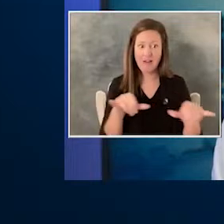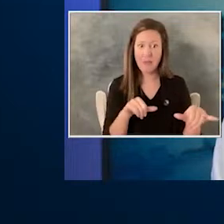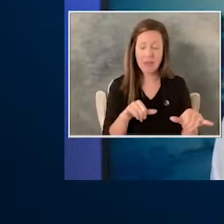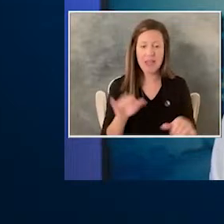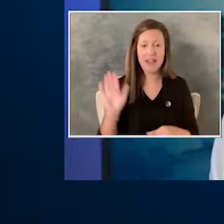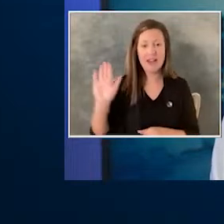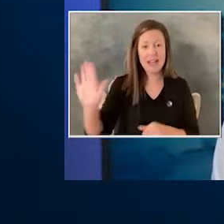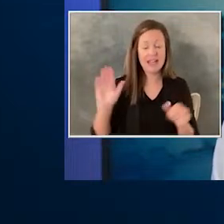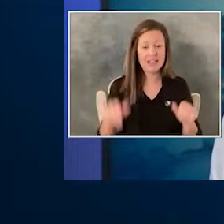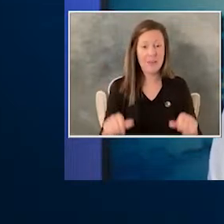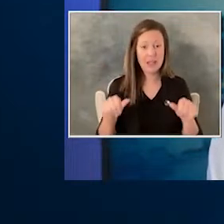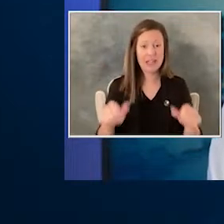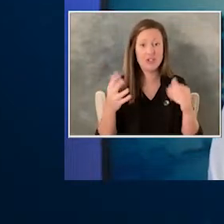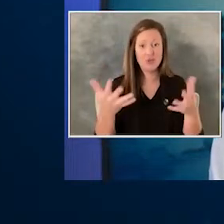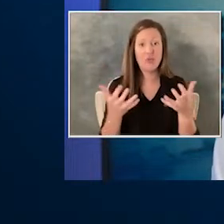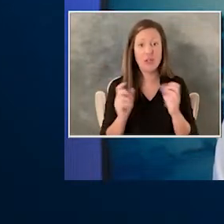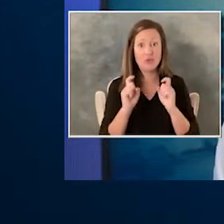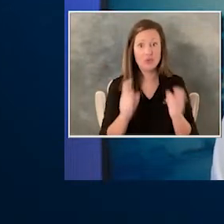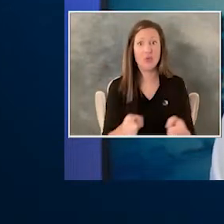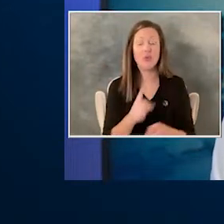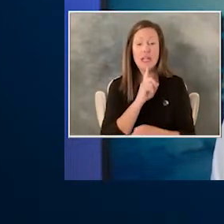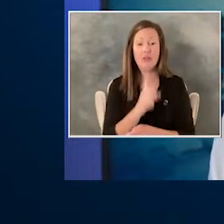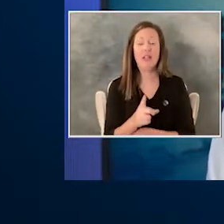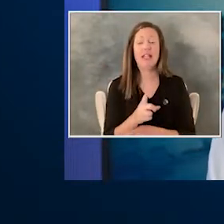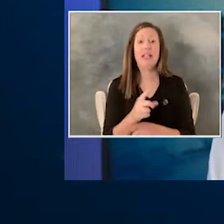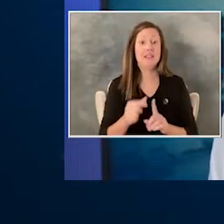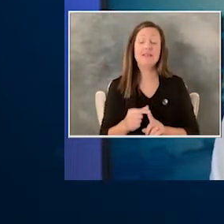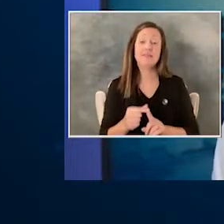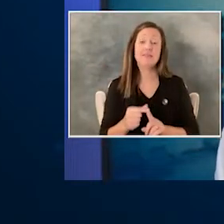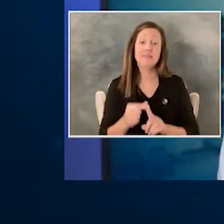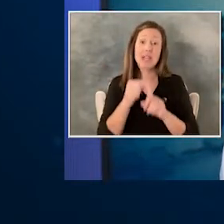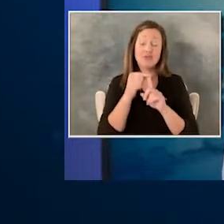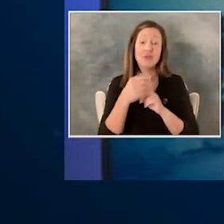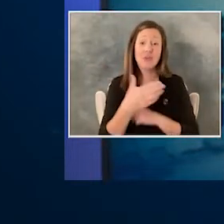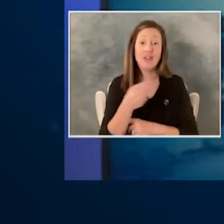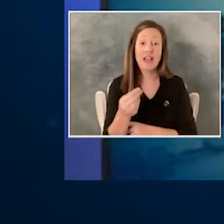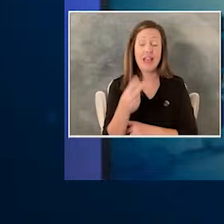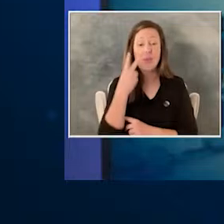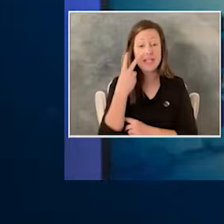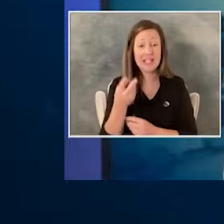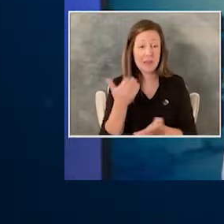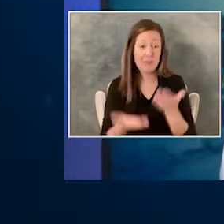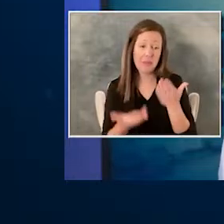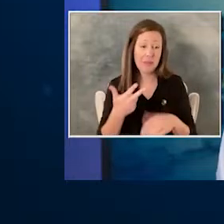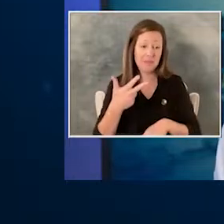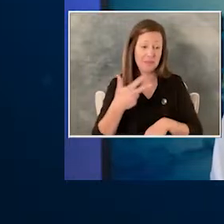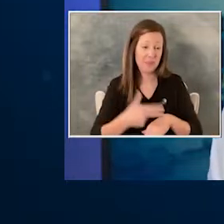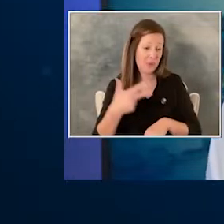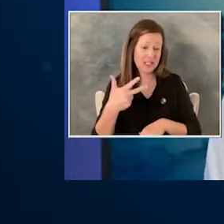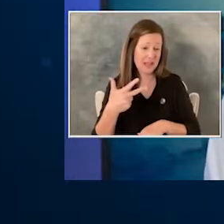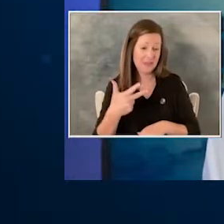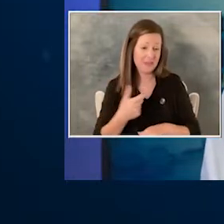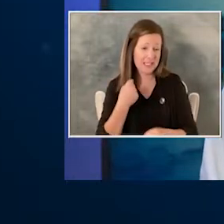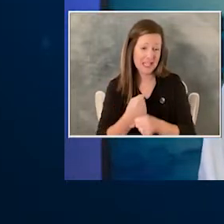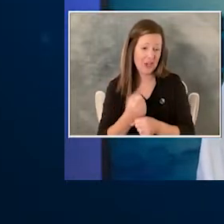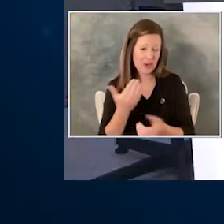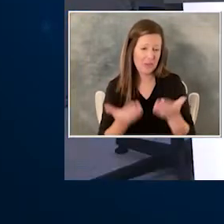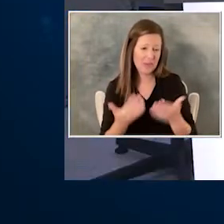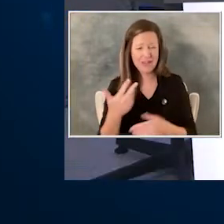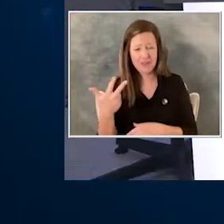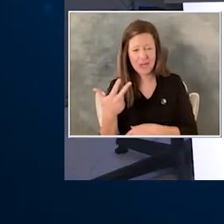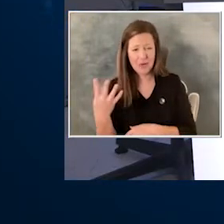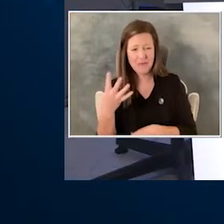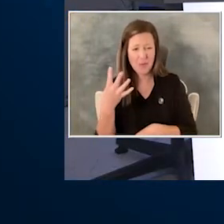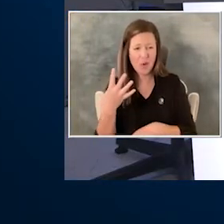ability to want to donate is special, and we see it maybe 3 times a year, sometimes 3 or 4. I feel like, honestly,